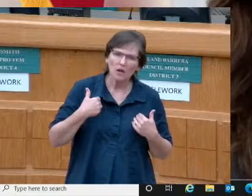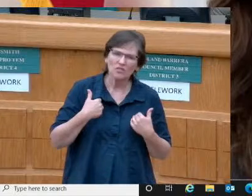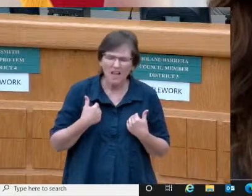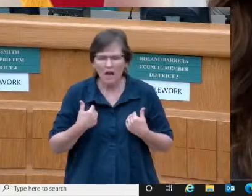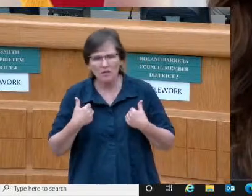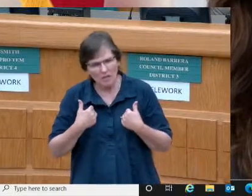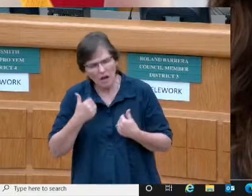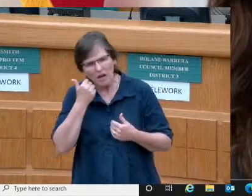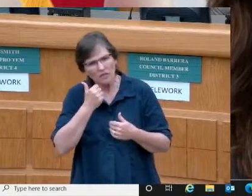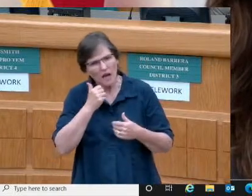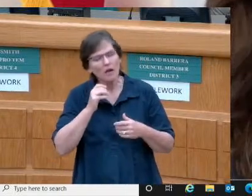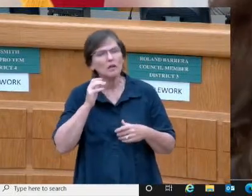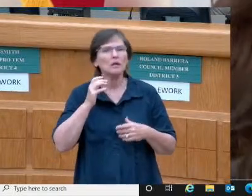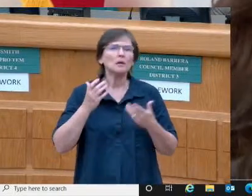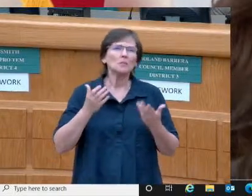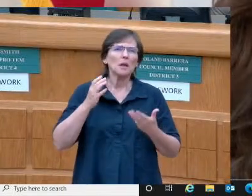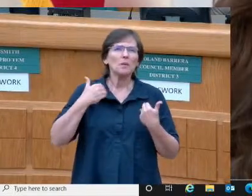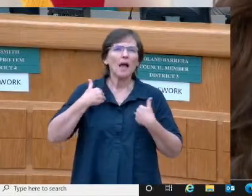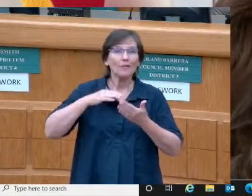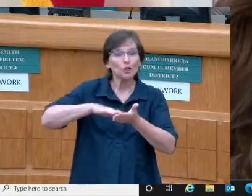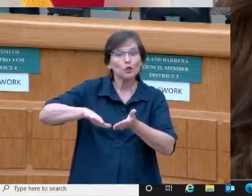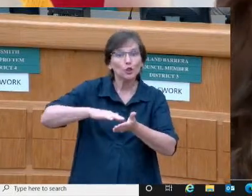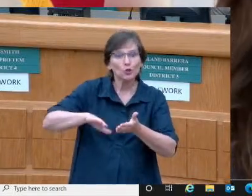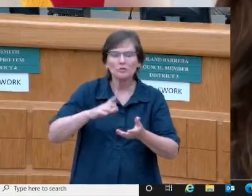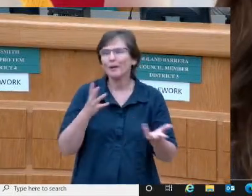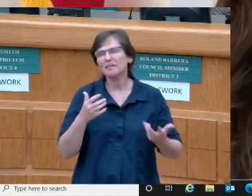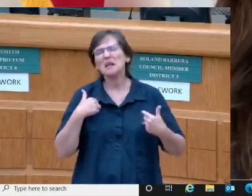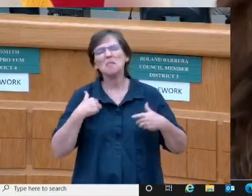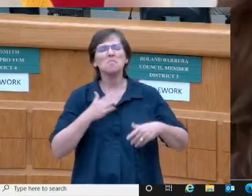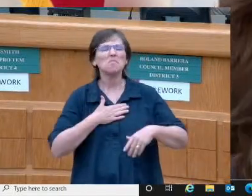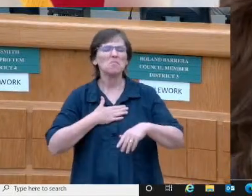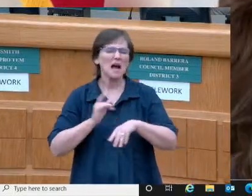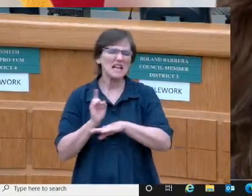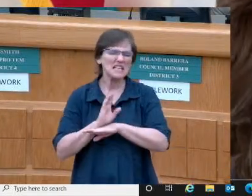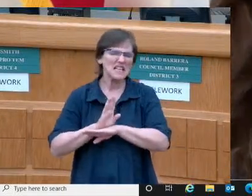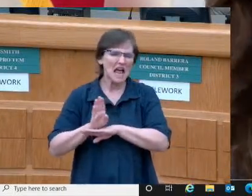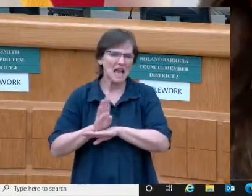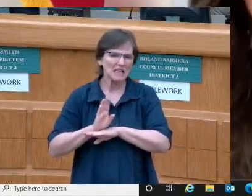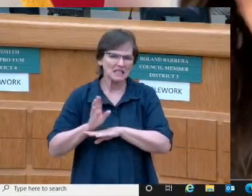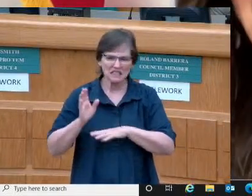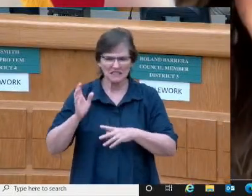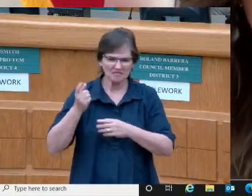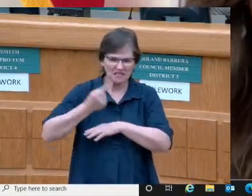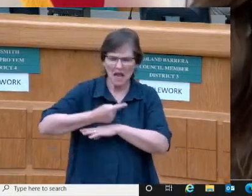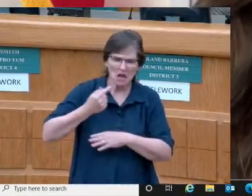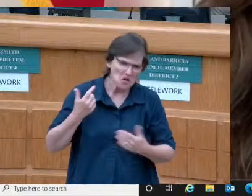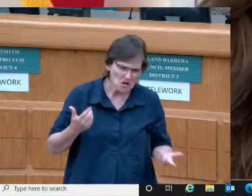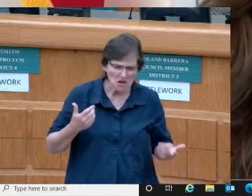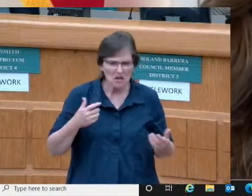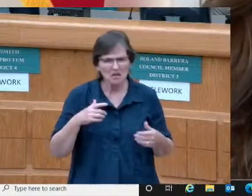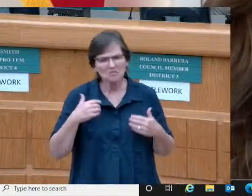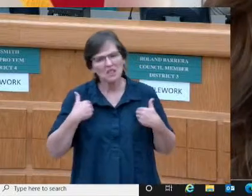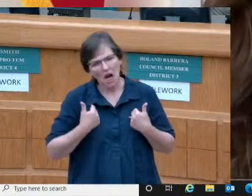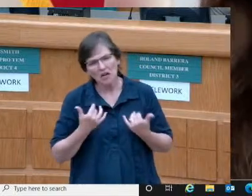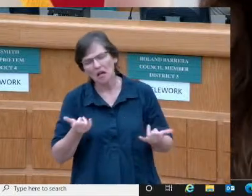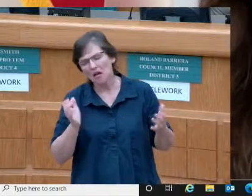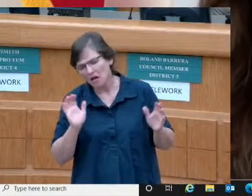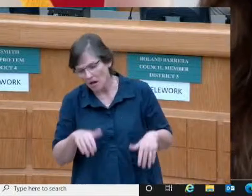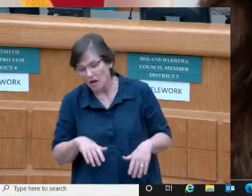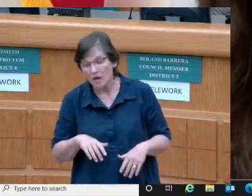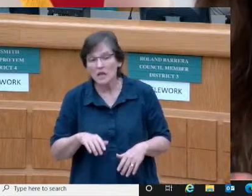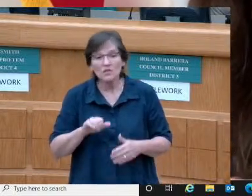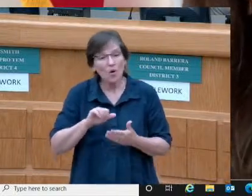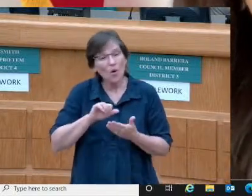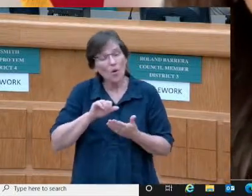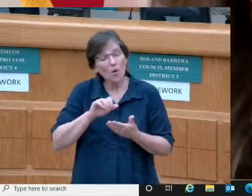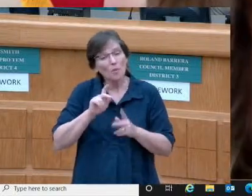an excuse for, well, we've had a busy day. So there's going to be some bit of avoidance in not getting tested. And some people